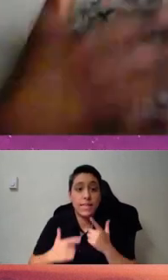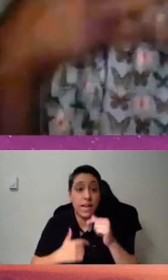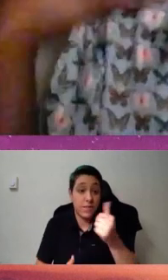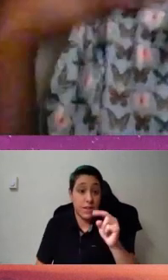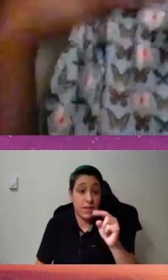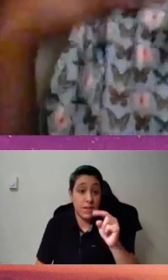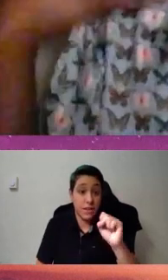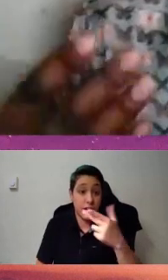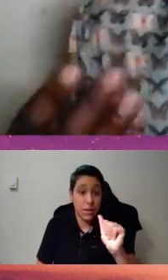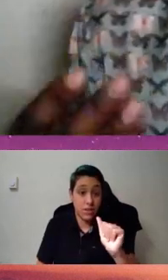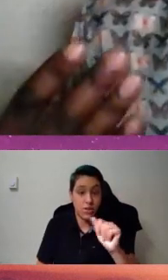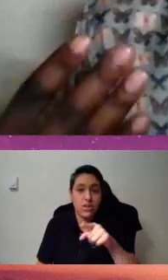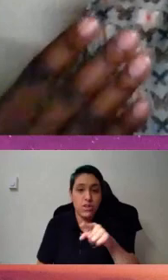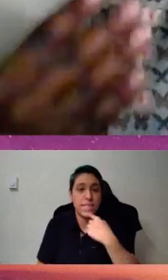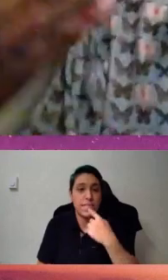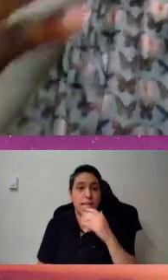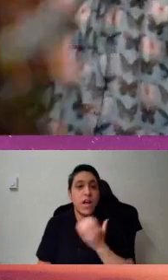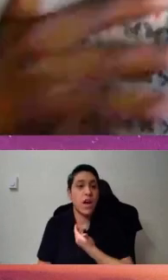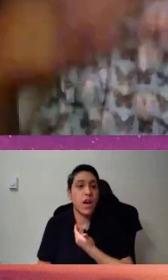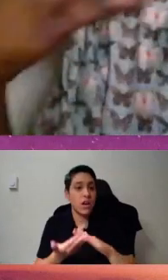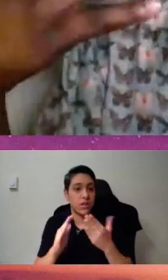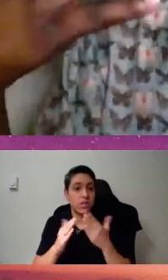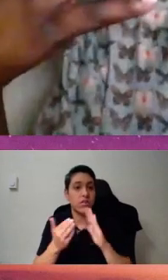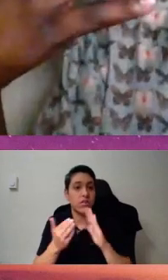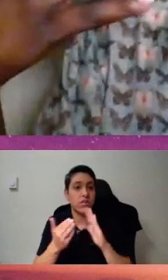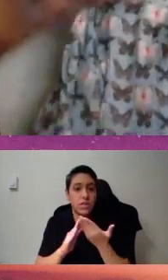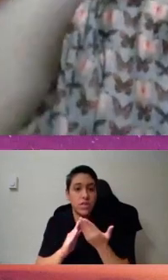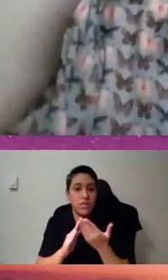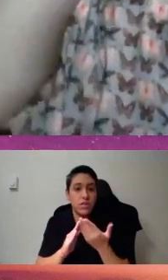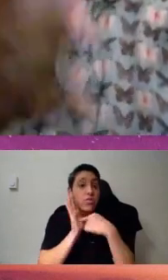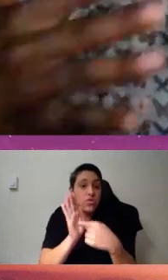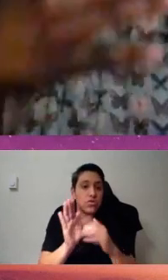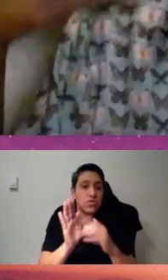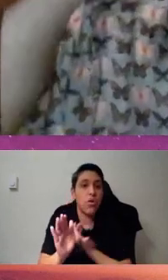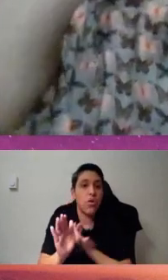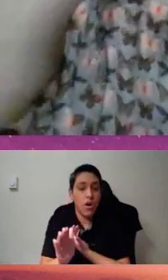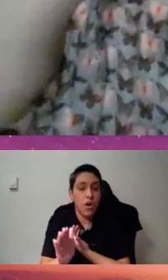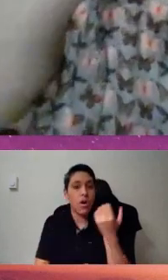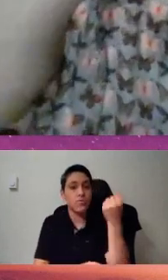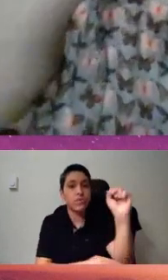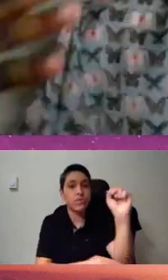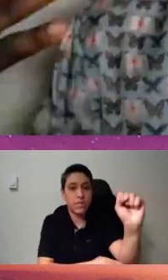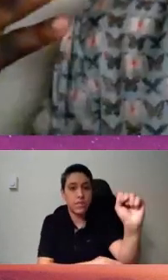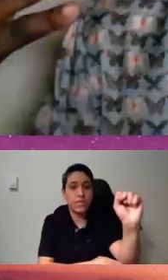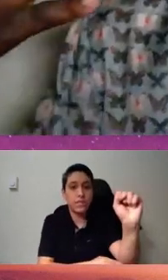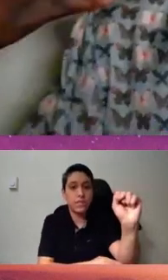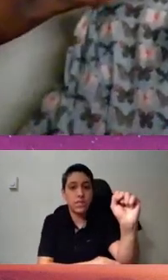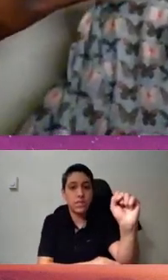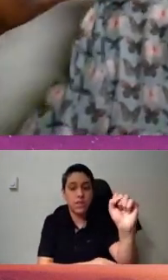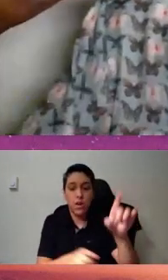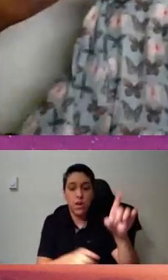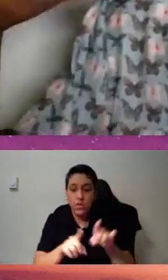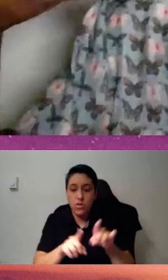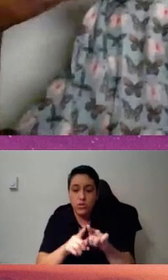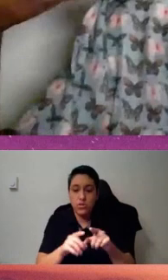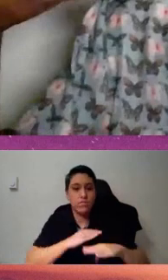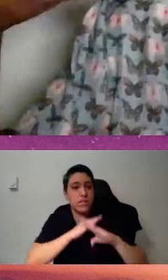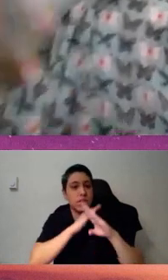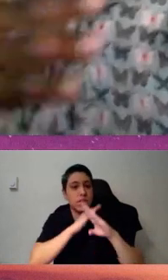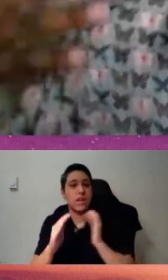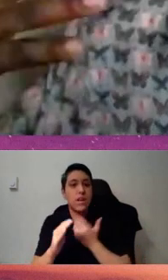their resistance and resilience, have also defended our existence,